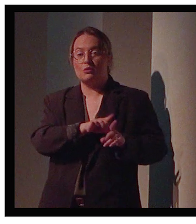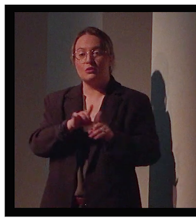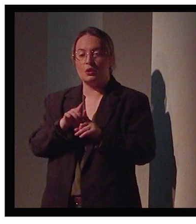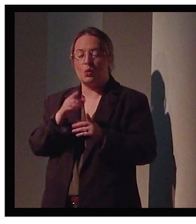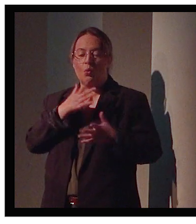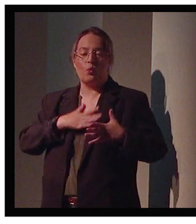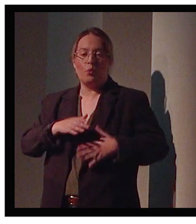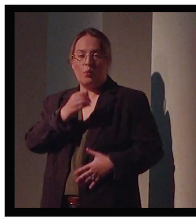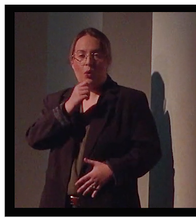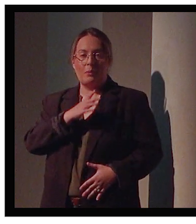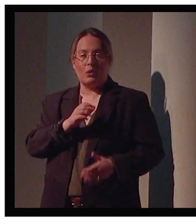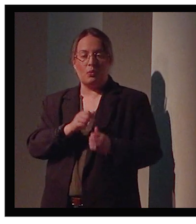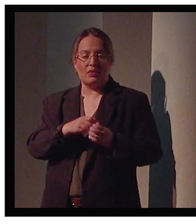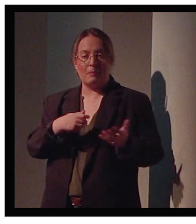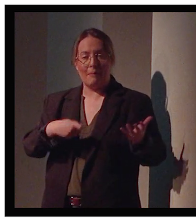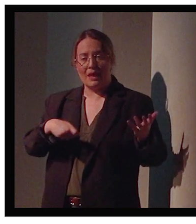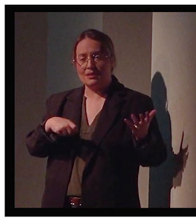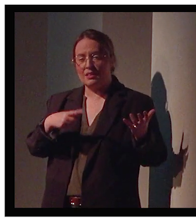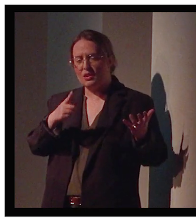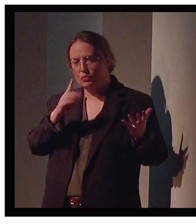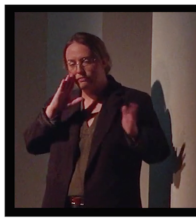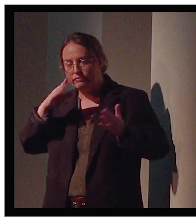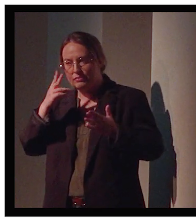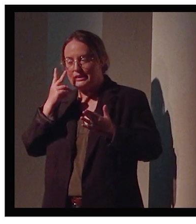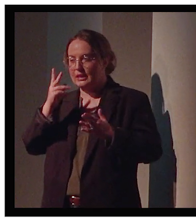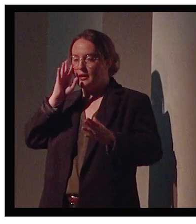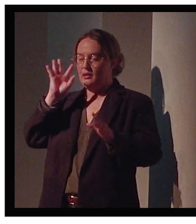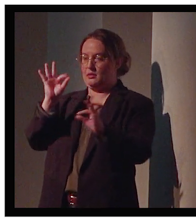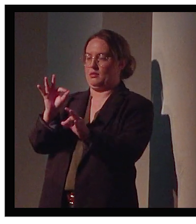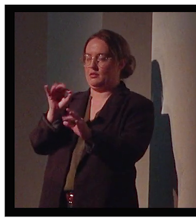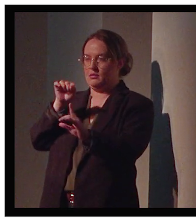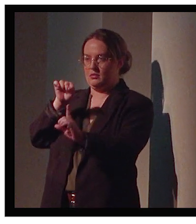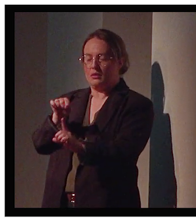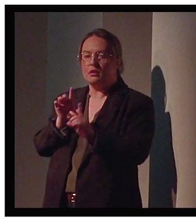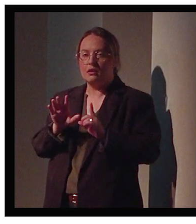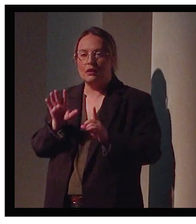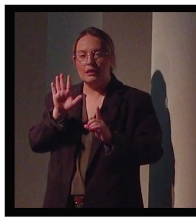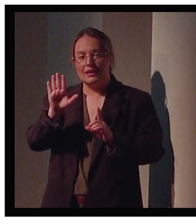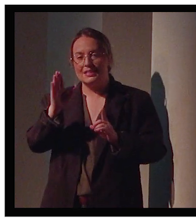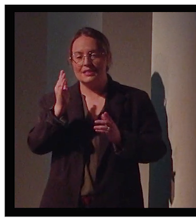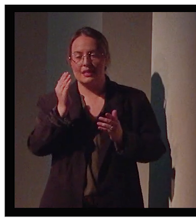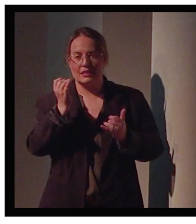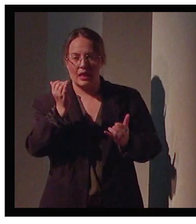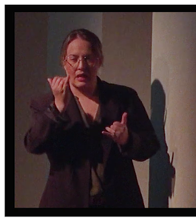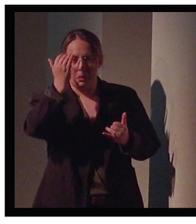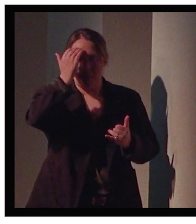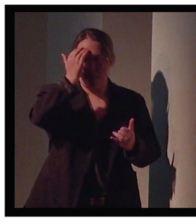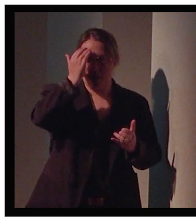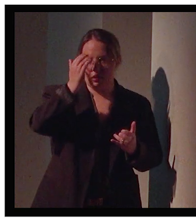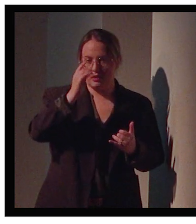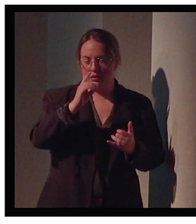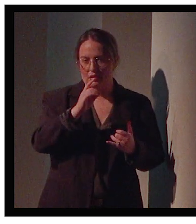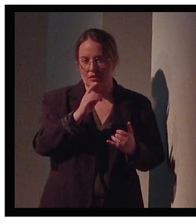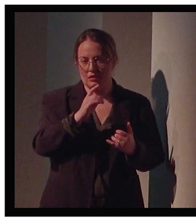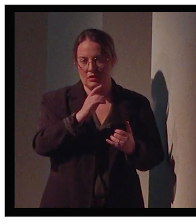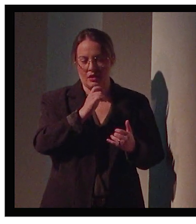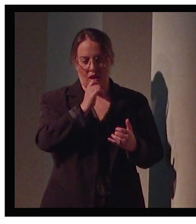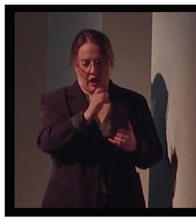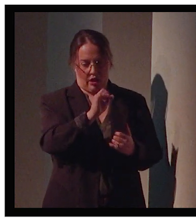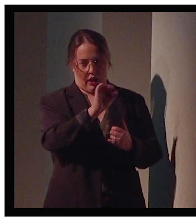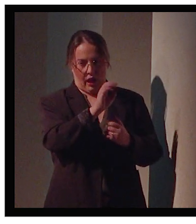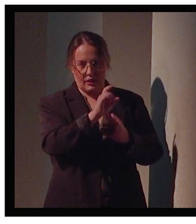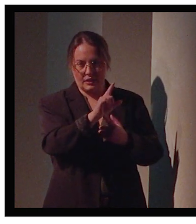who's the focus. Yet Corot's realist sensibility also comes through just a bit in the